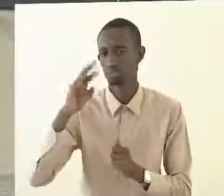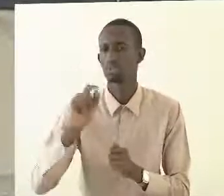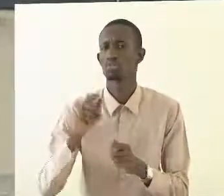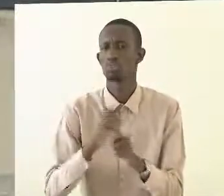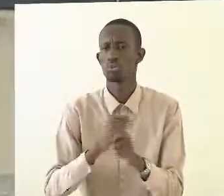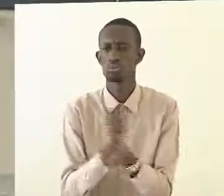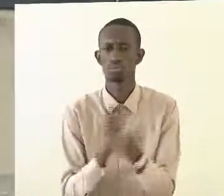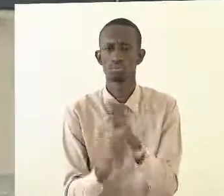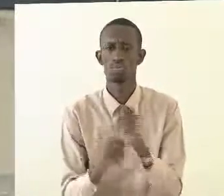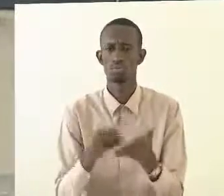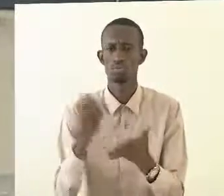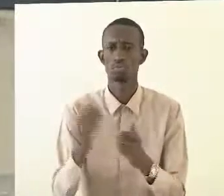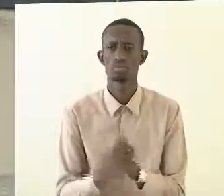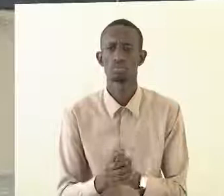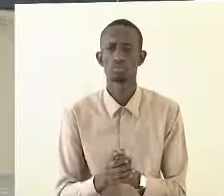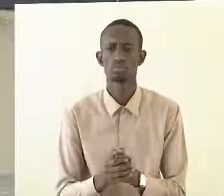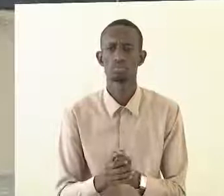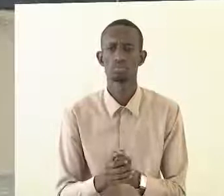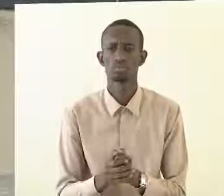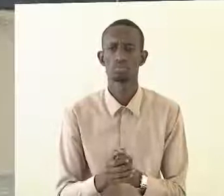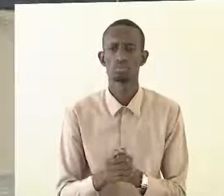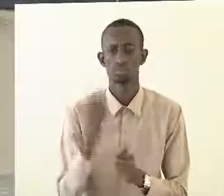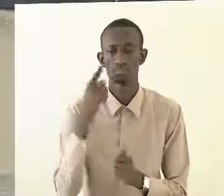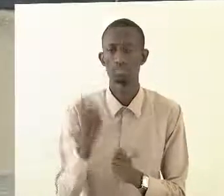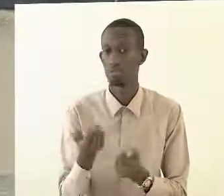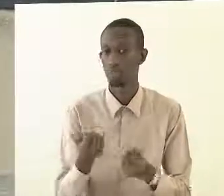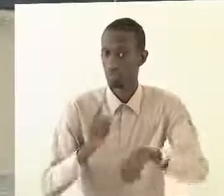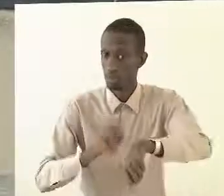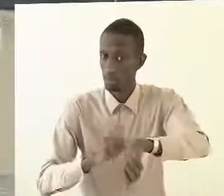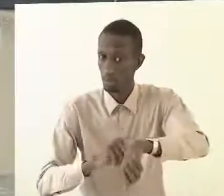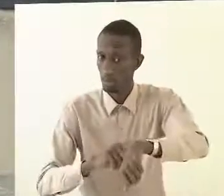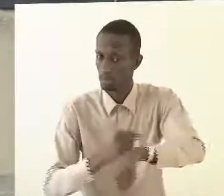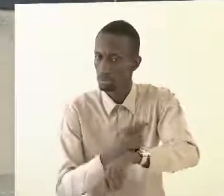variable, right? Okay, now you have 1 minute